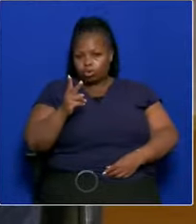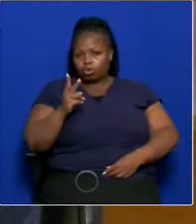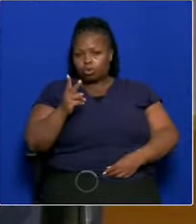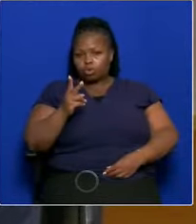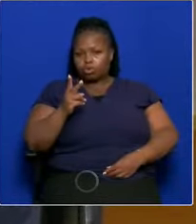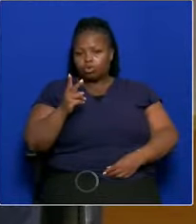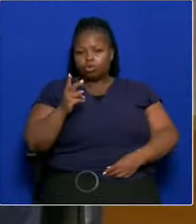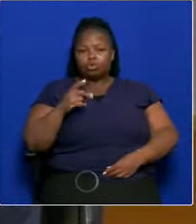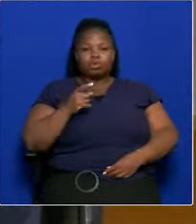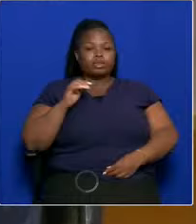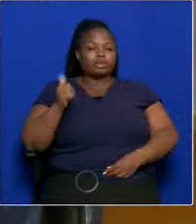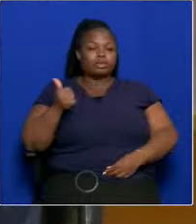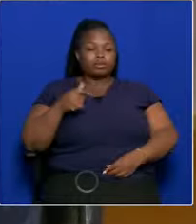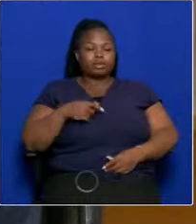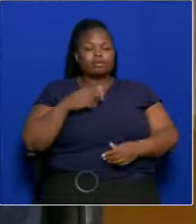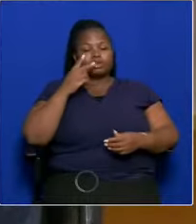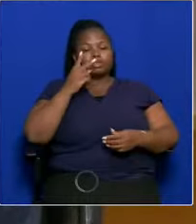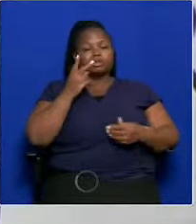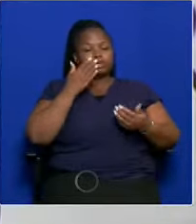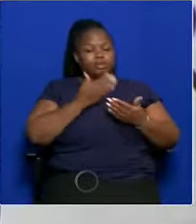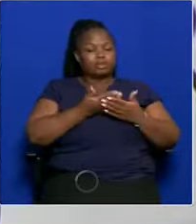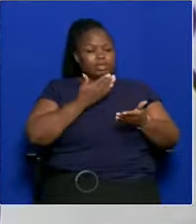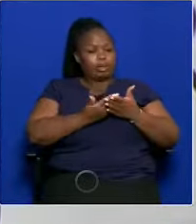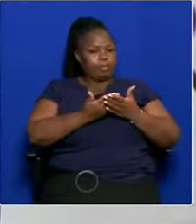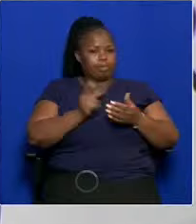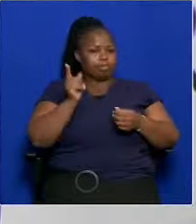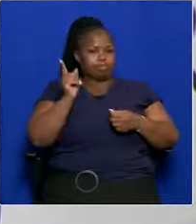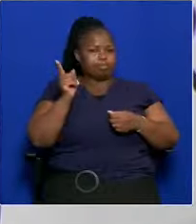have seen it at the time as well, correct?